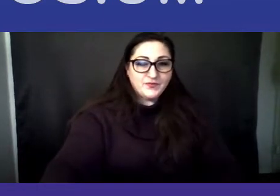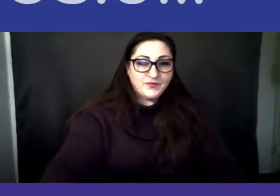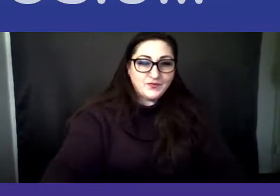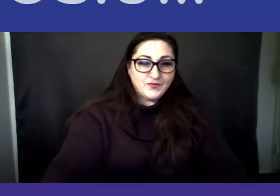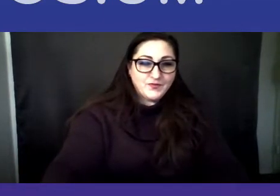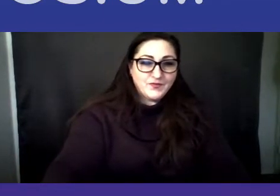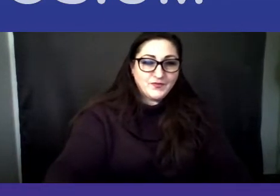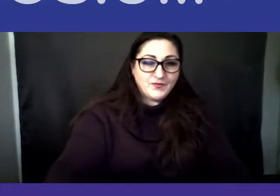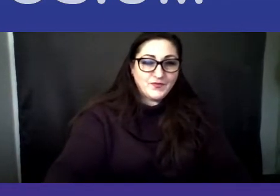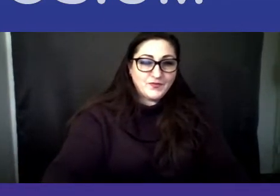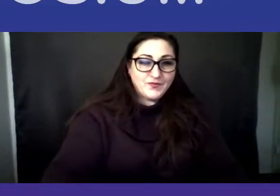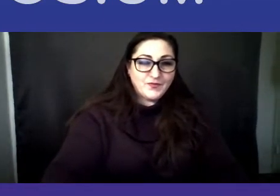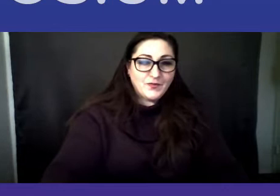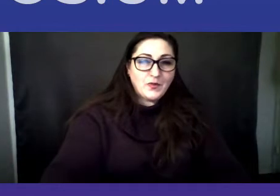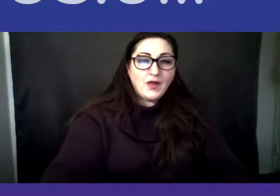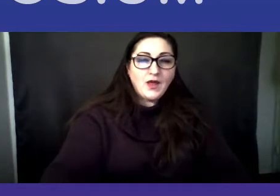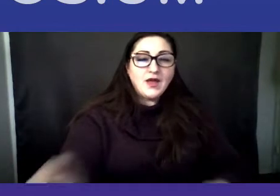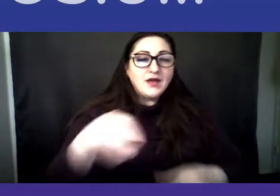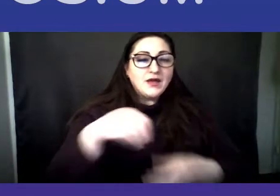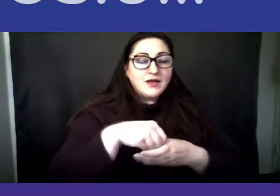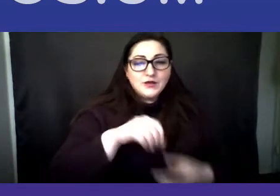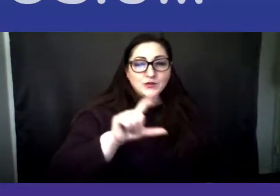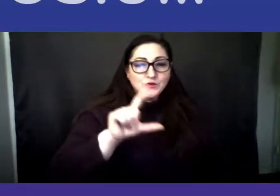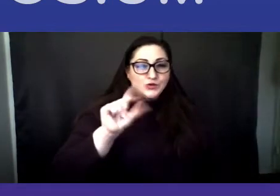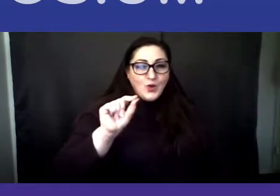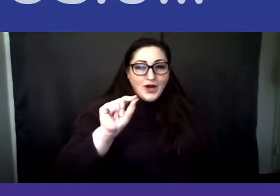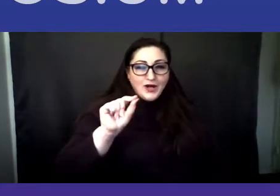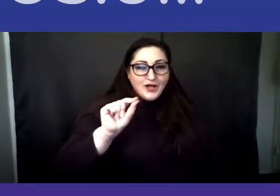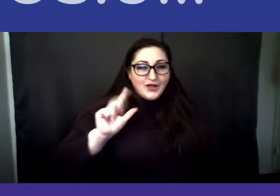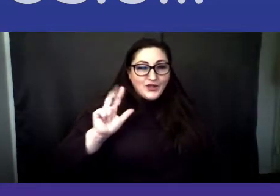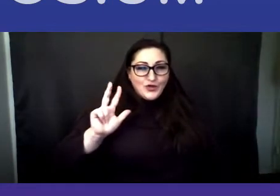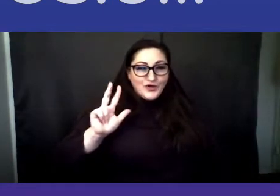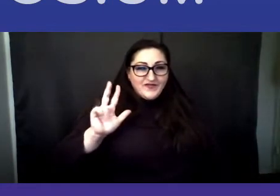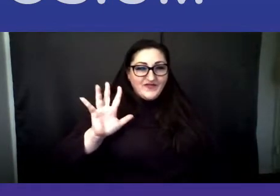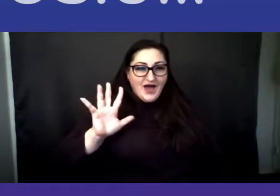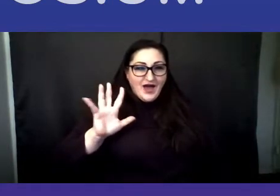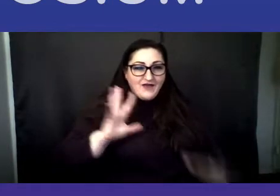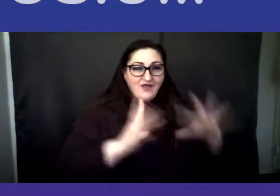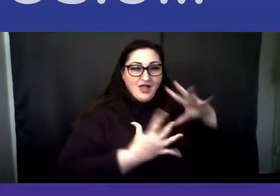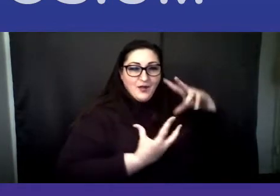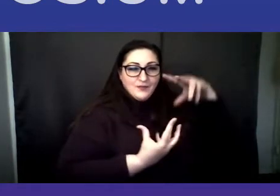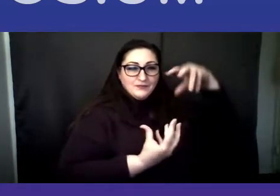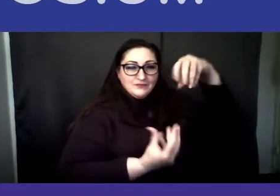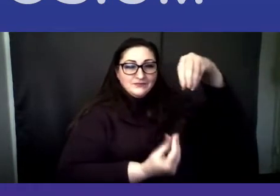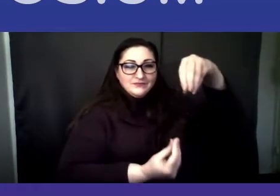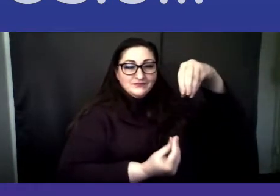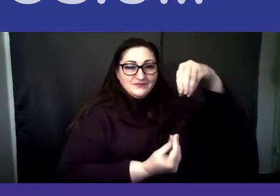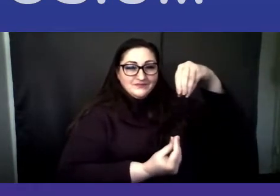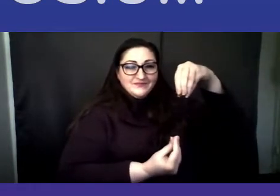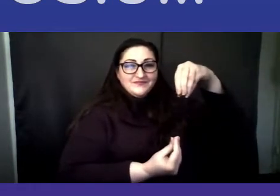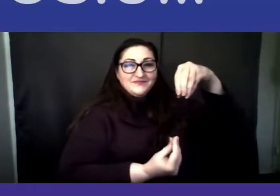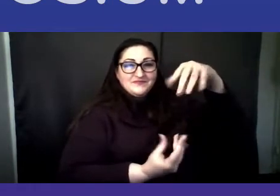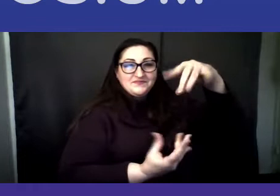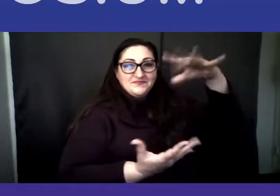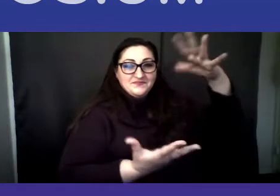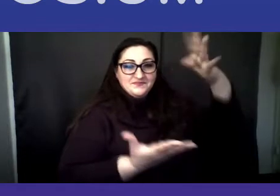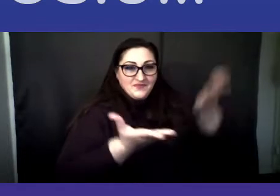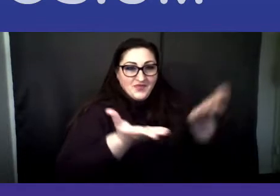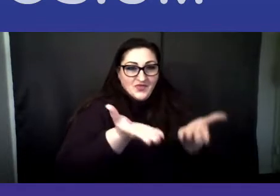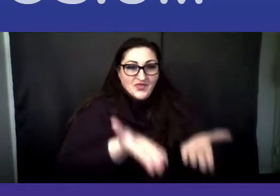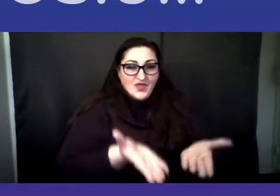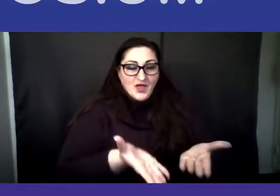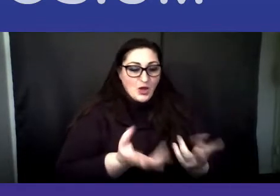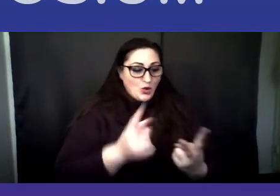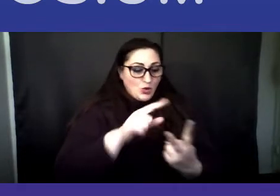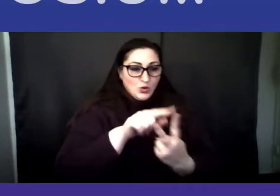I transport into a place that is basically having two things. One is a